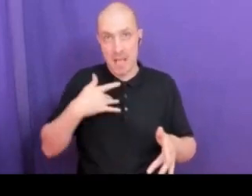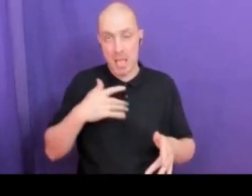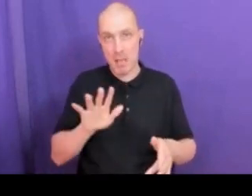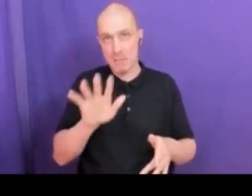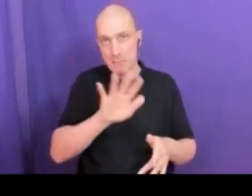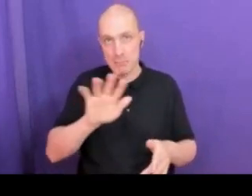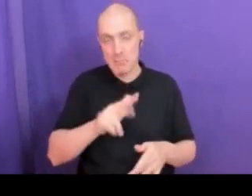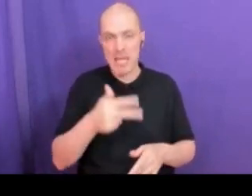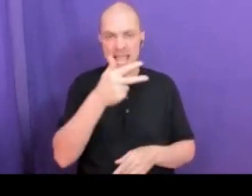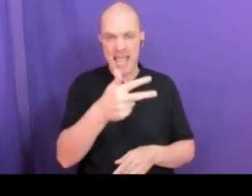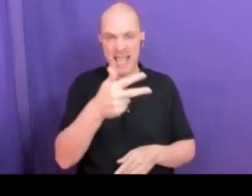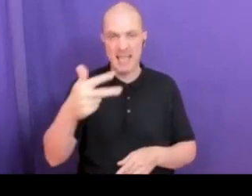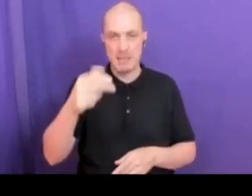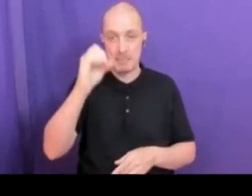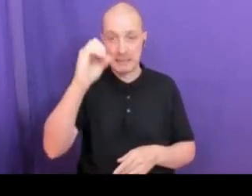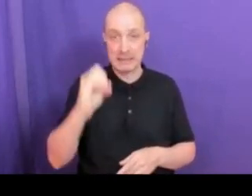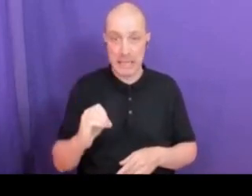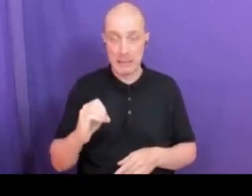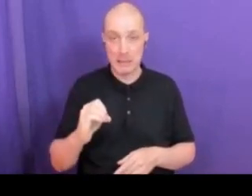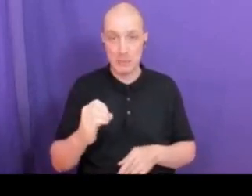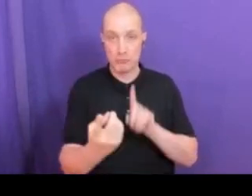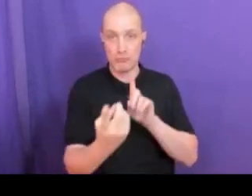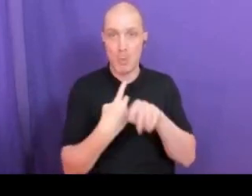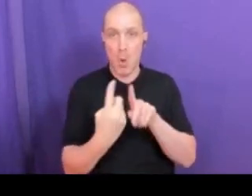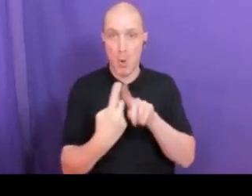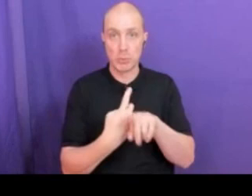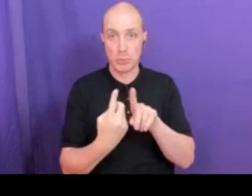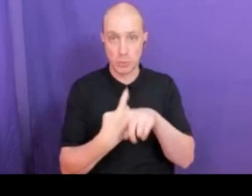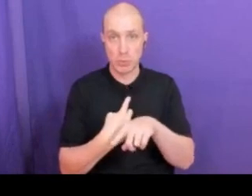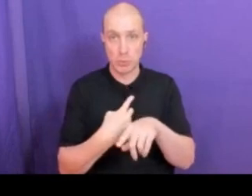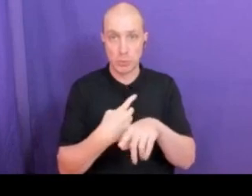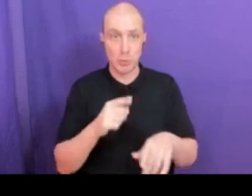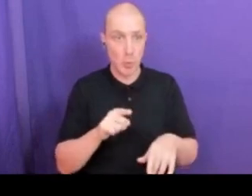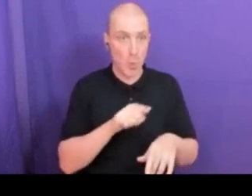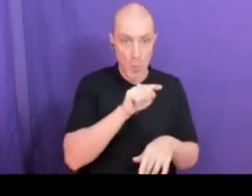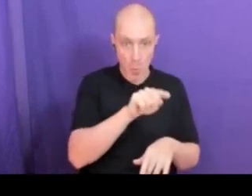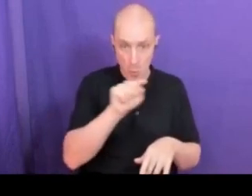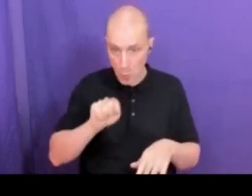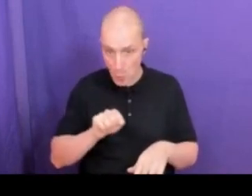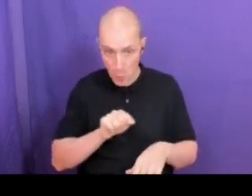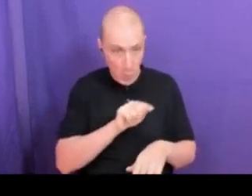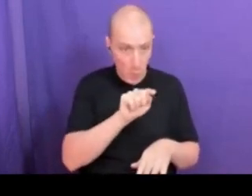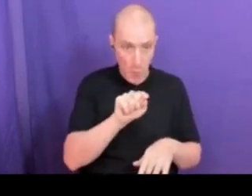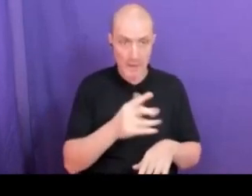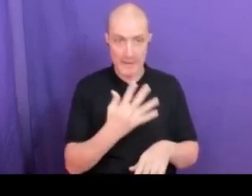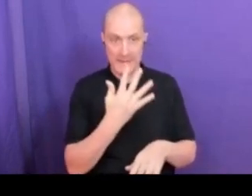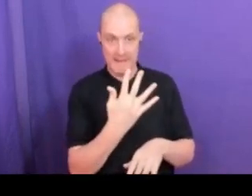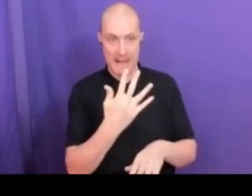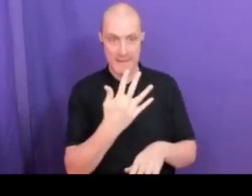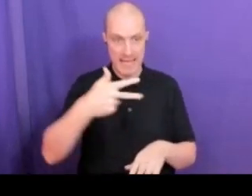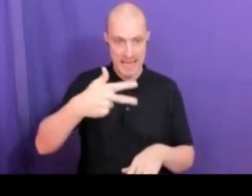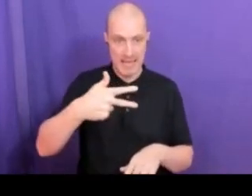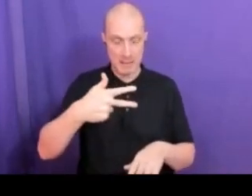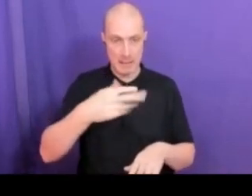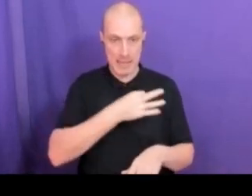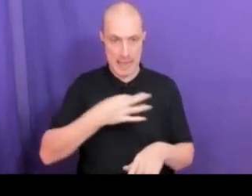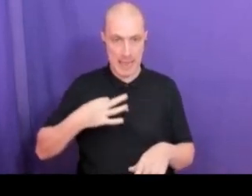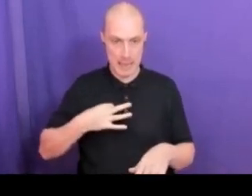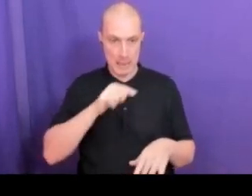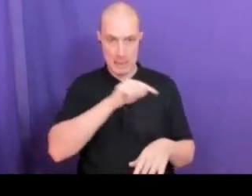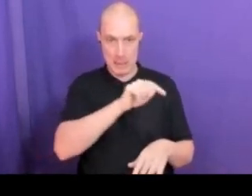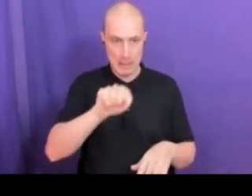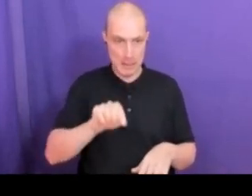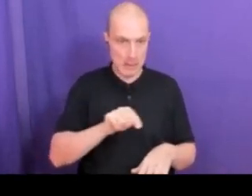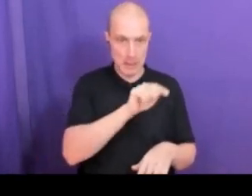are 58 services identified through those freedom of information requests, we received 53 responses. So that's a very